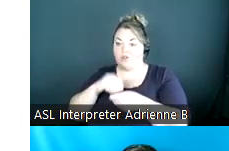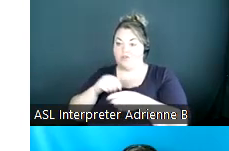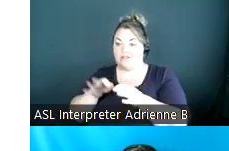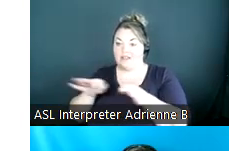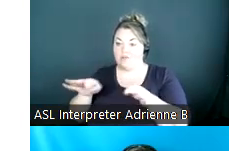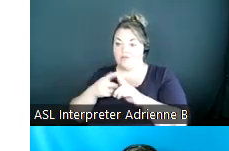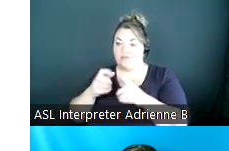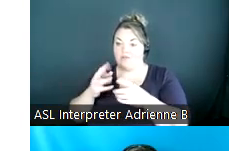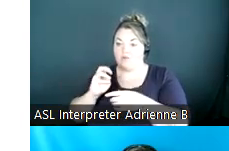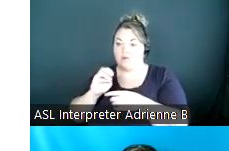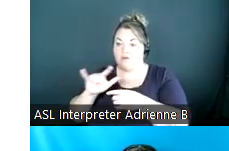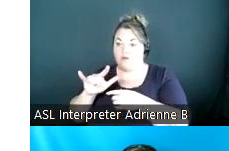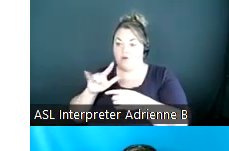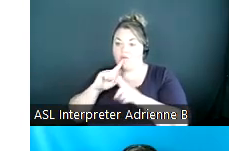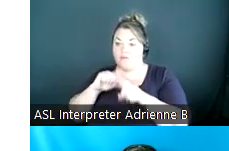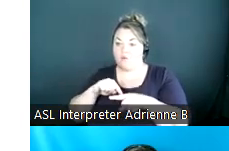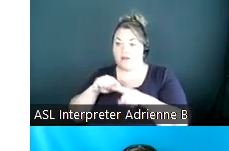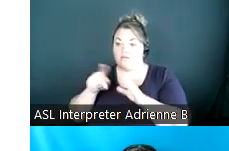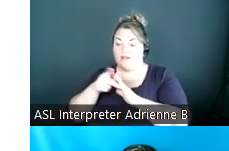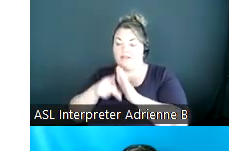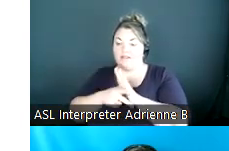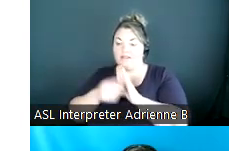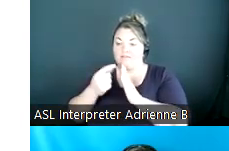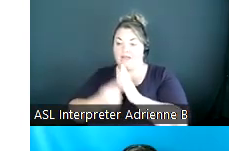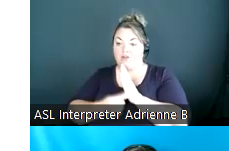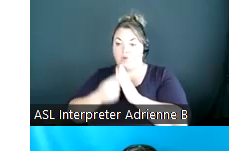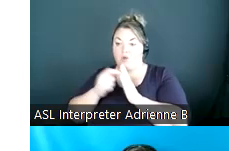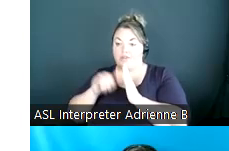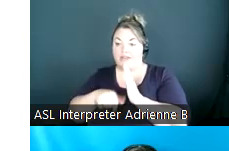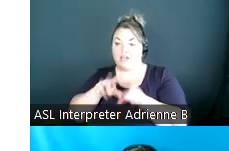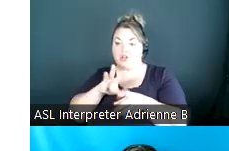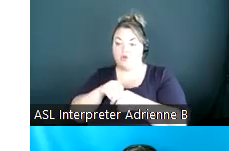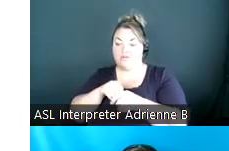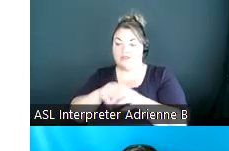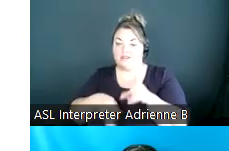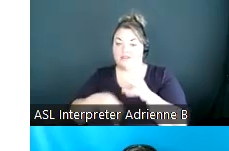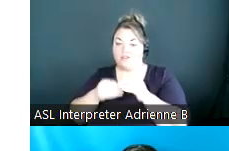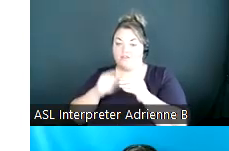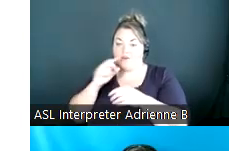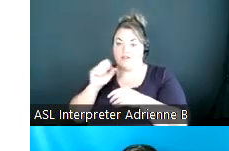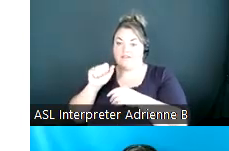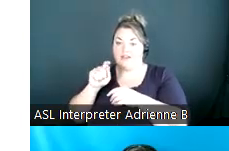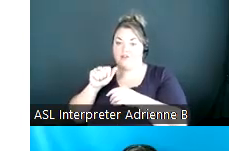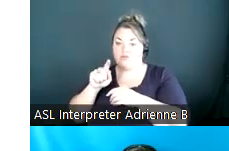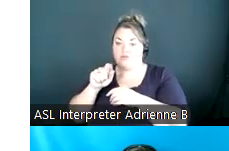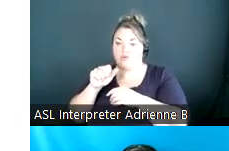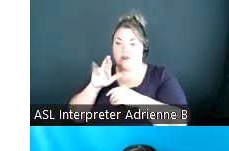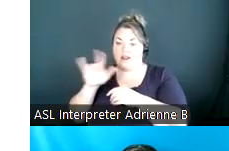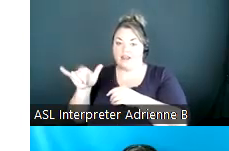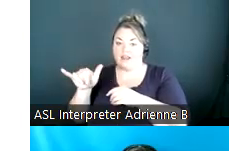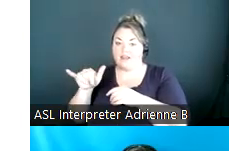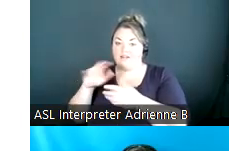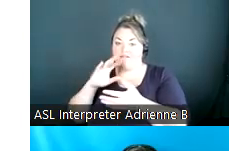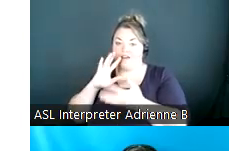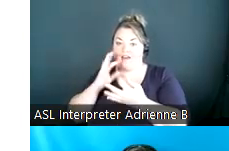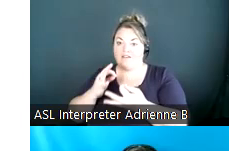critical incident reporting policy manual. This includes the addition of statutorily defined occurrences that are required